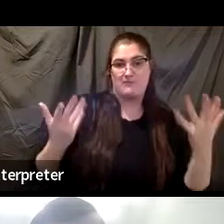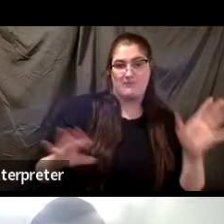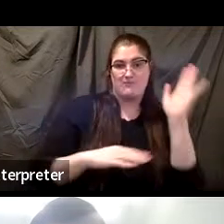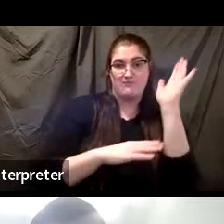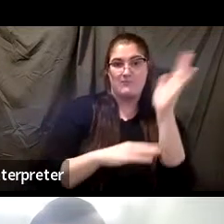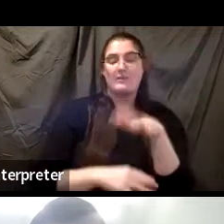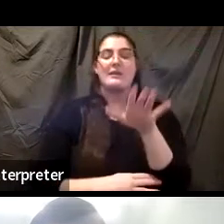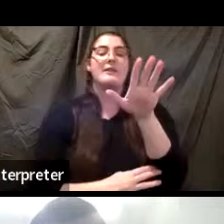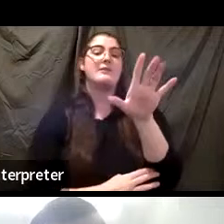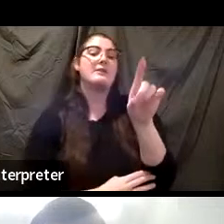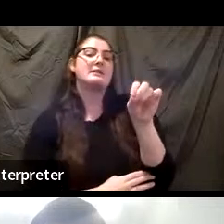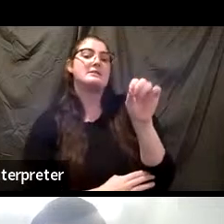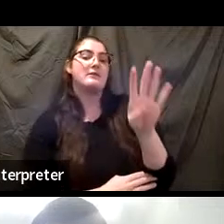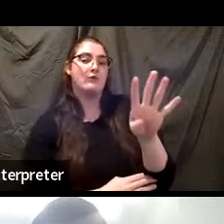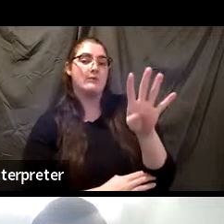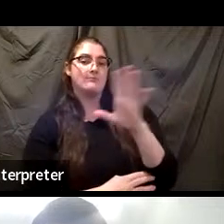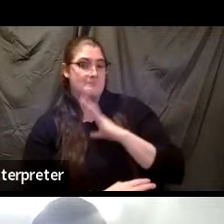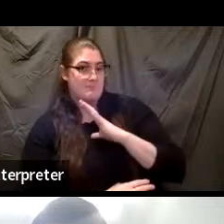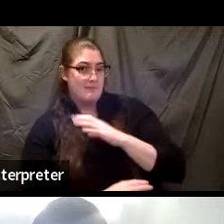5D04.